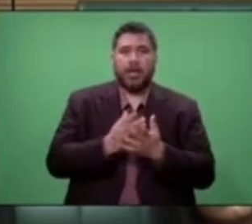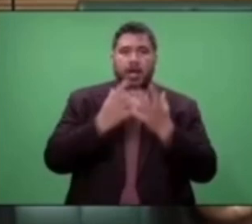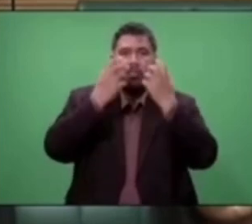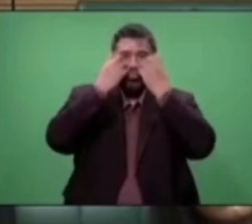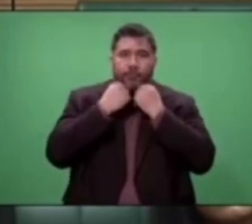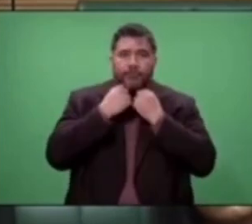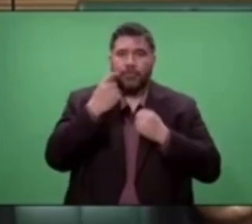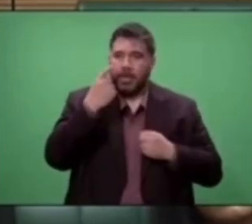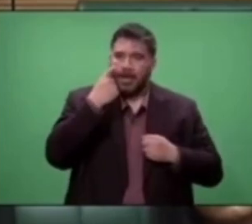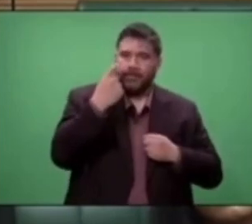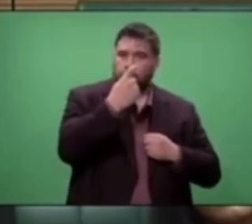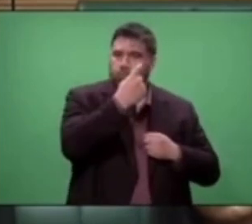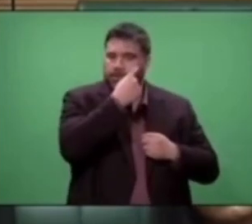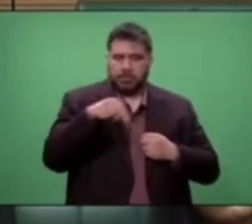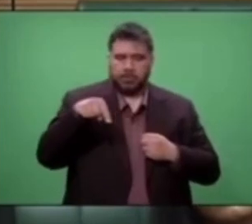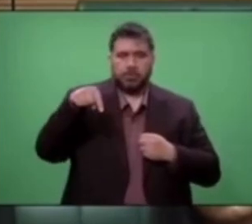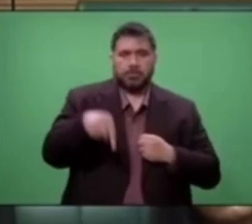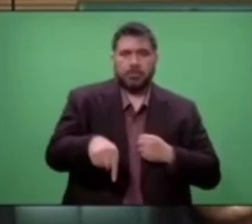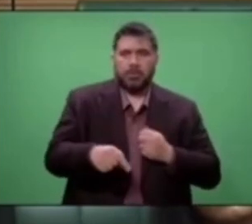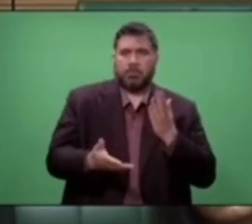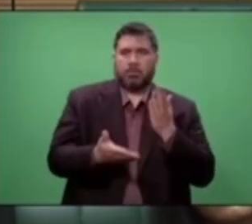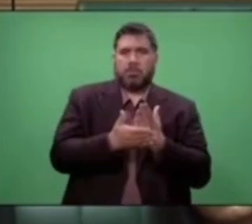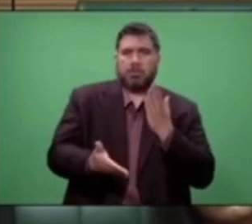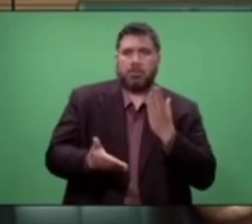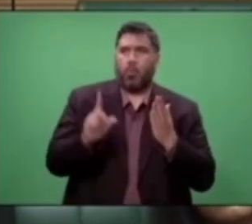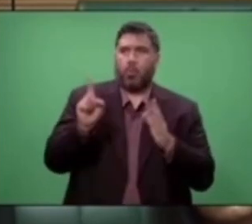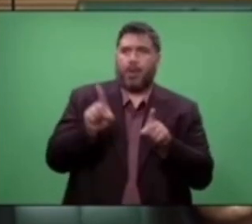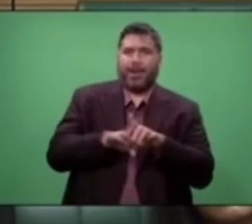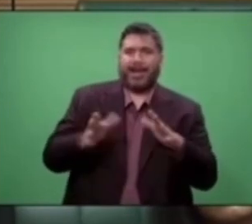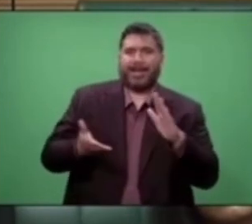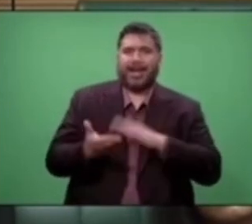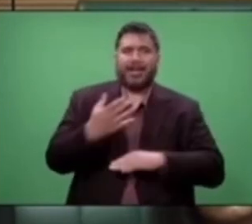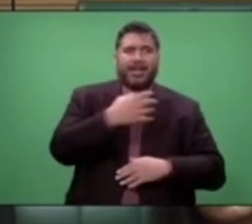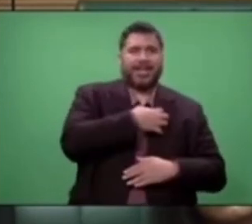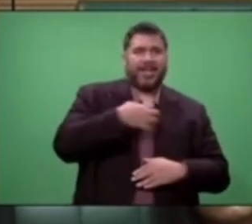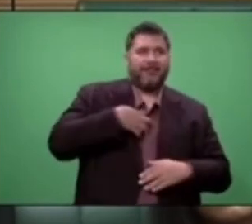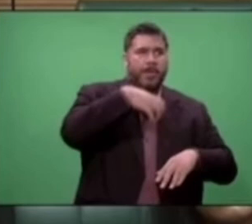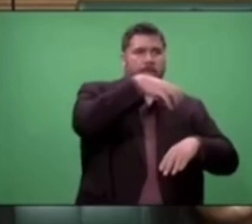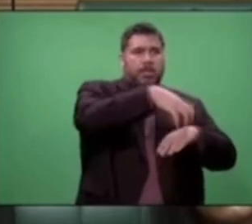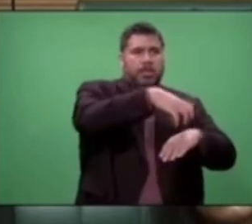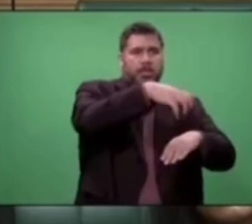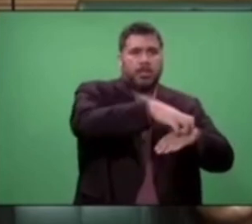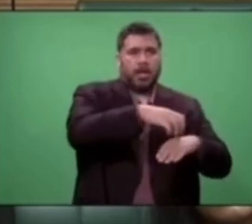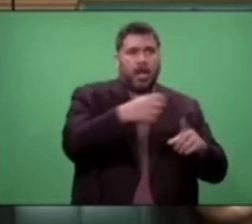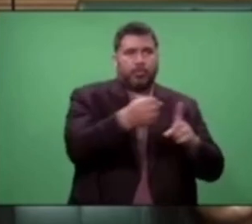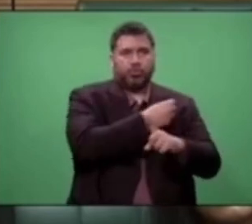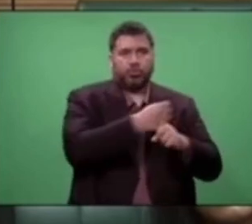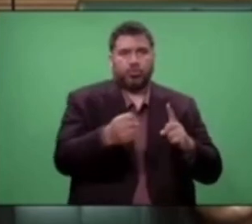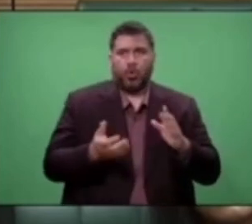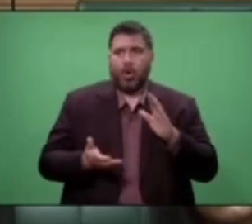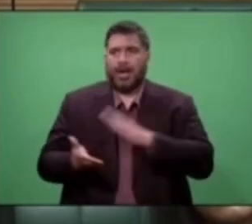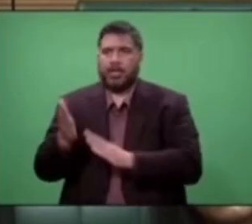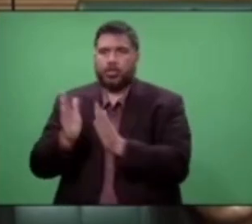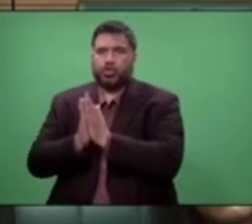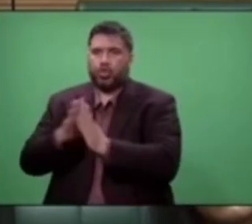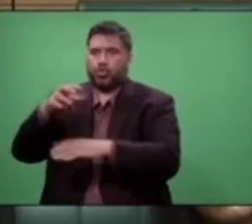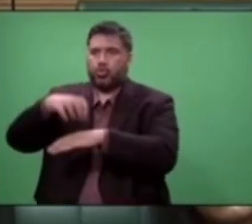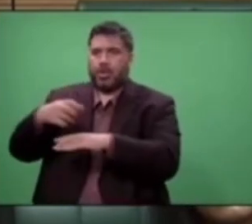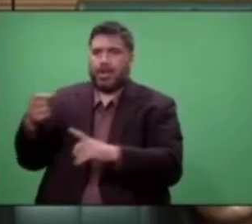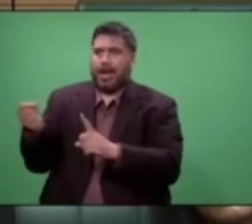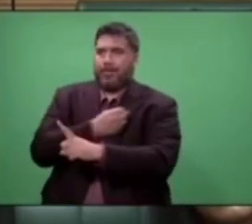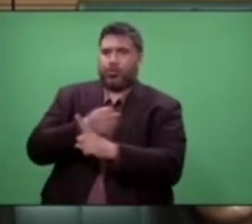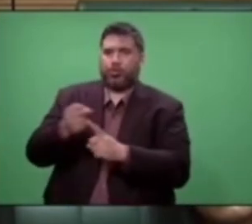of doubt the reality of state and church-sanctioned abuse over